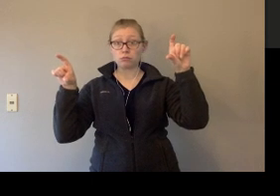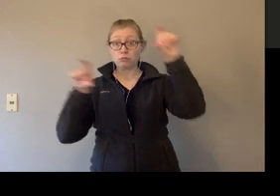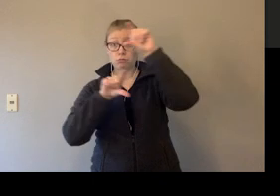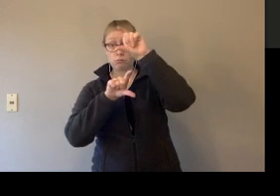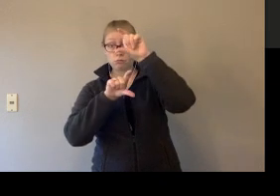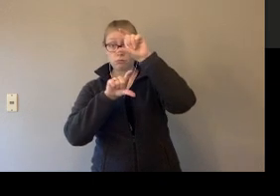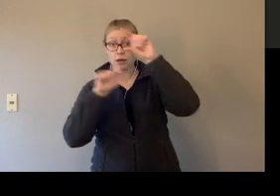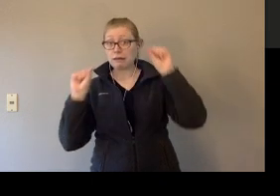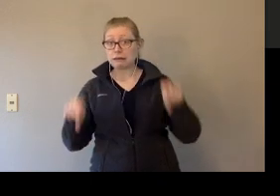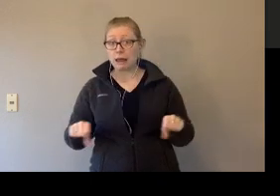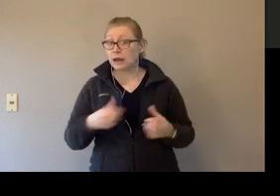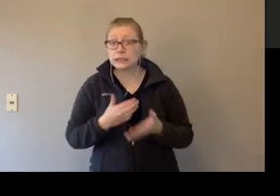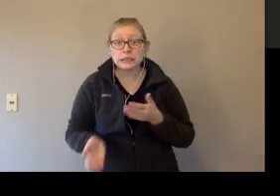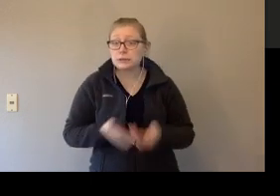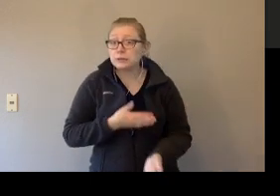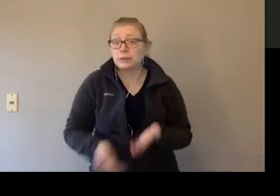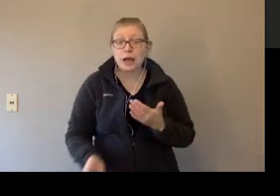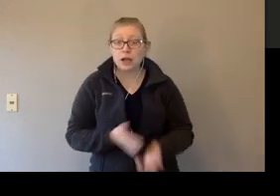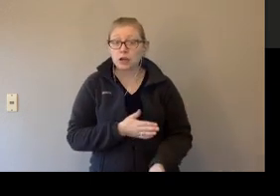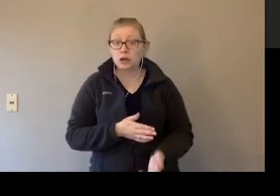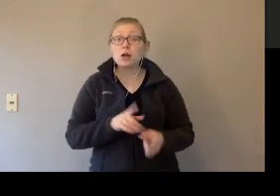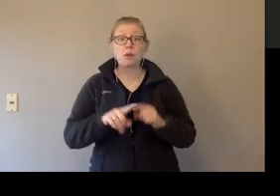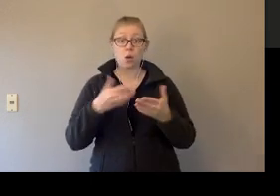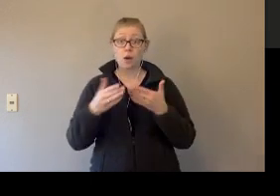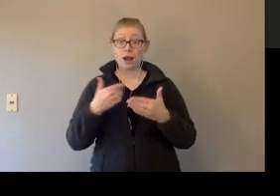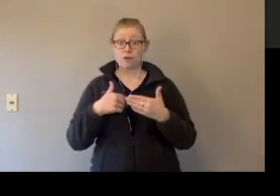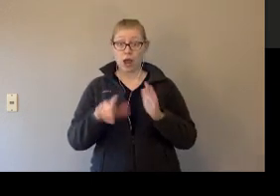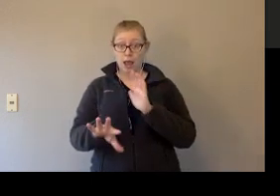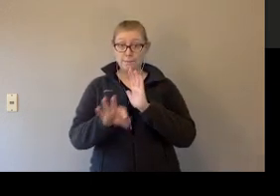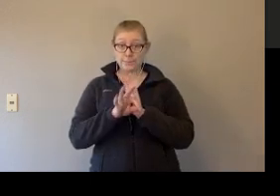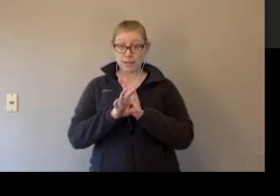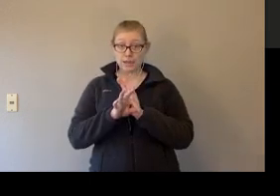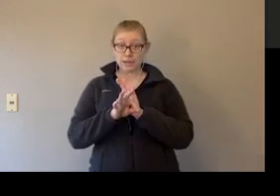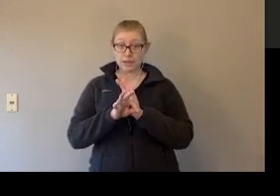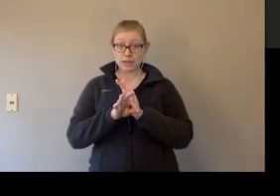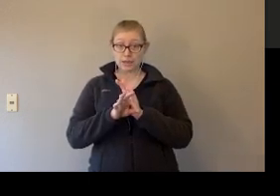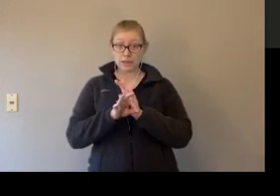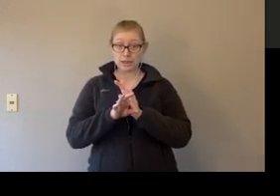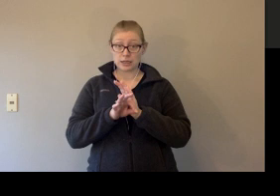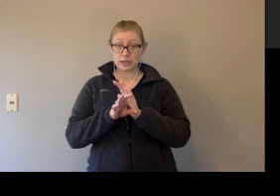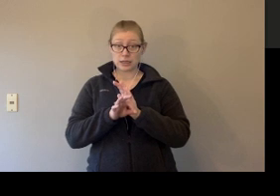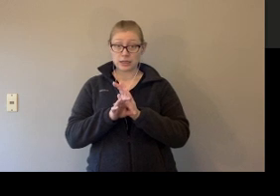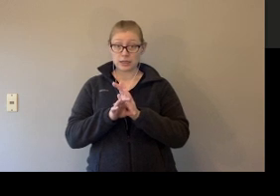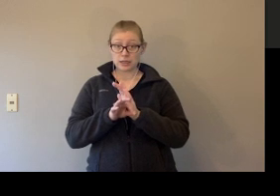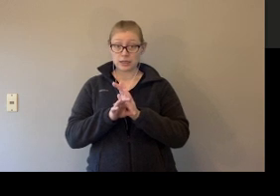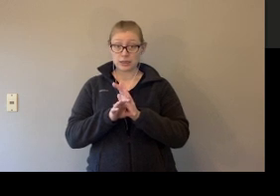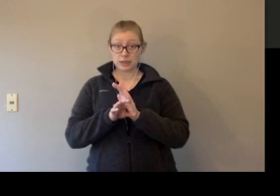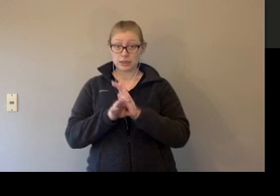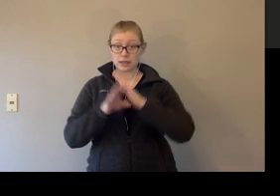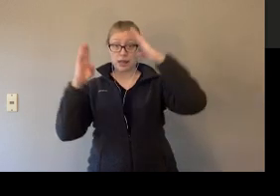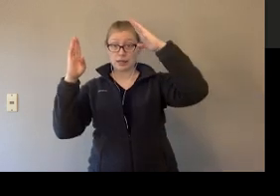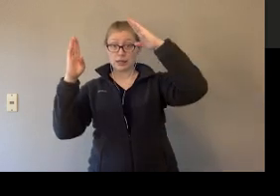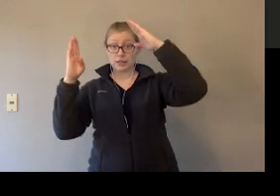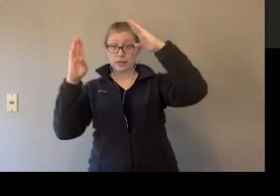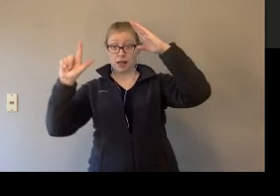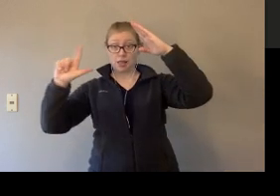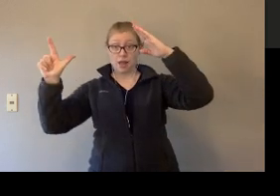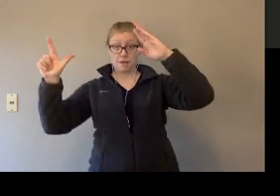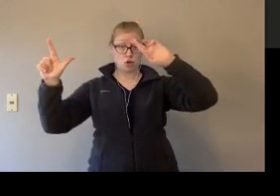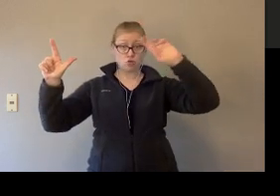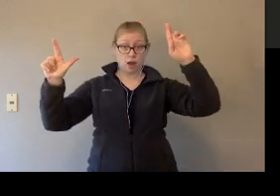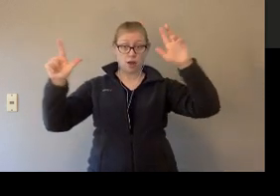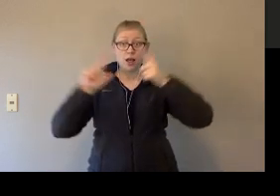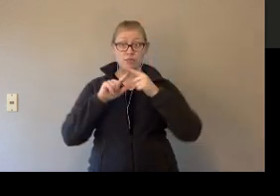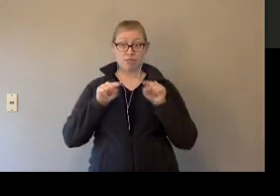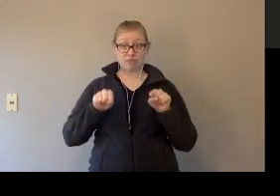8. Doesn't matter. But if I do 8 over y minus 2, then I have to do 4.5 over y divided by 2. And